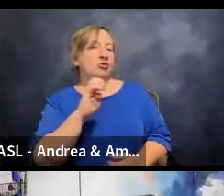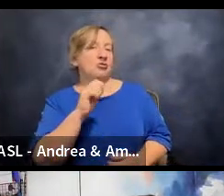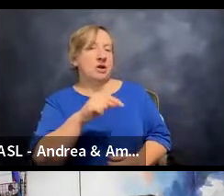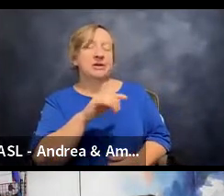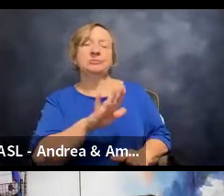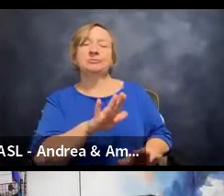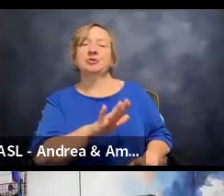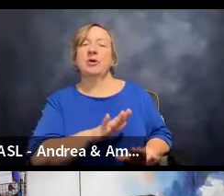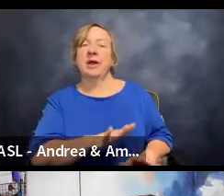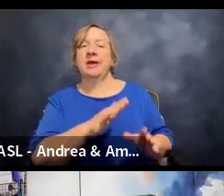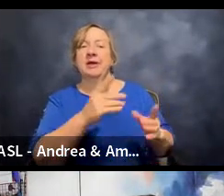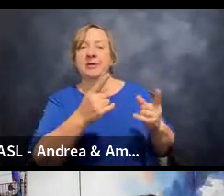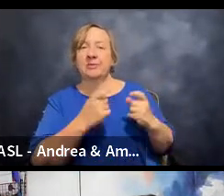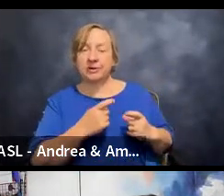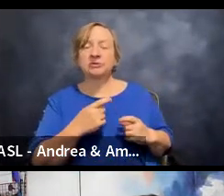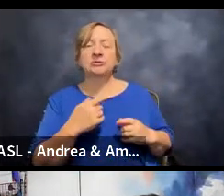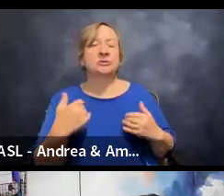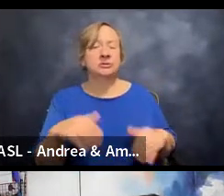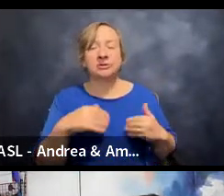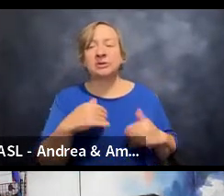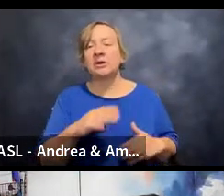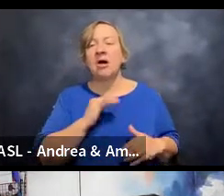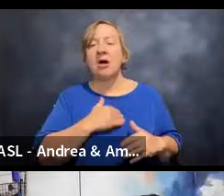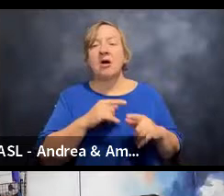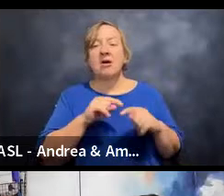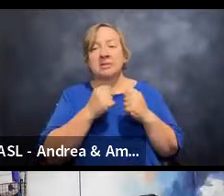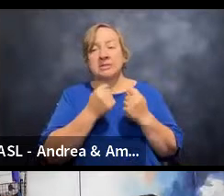Our team is looking at the